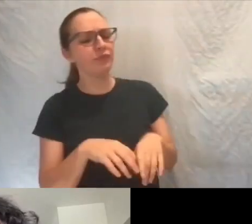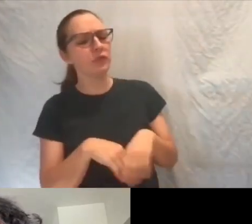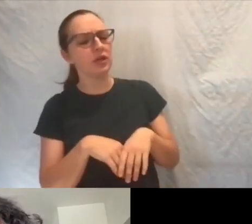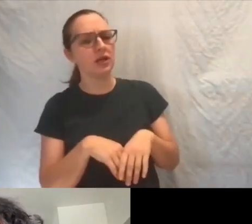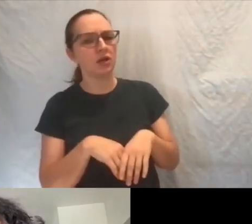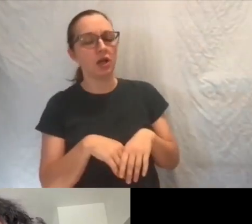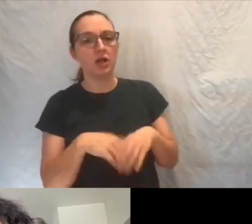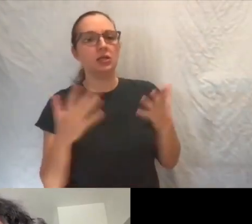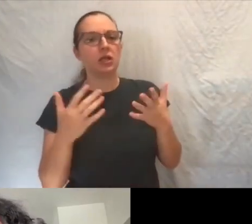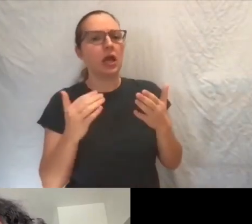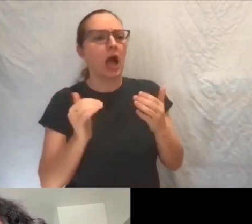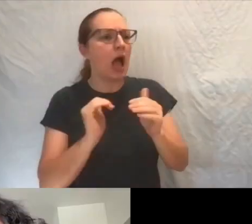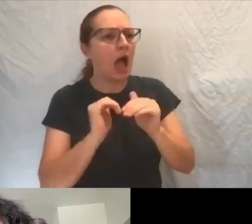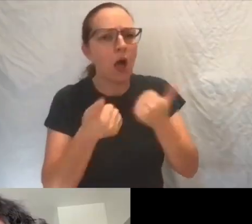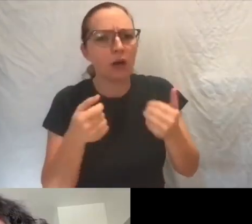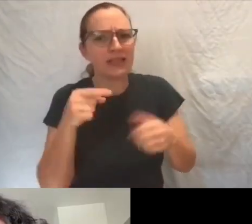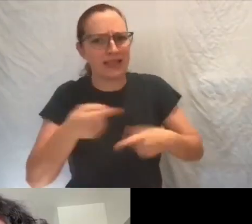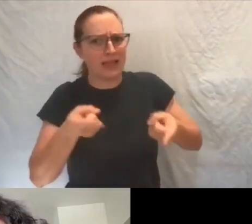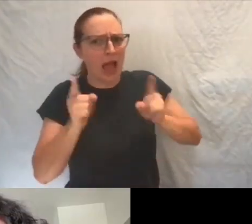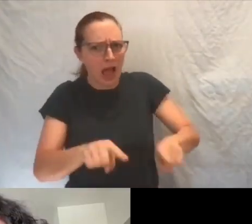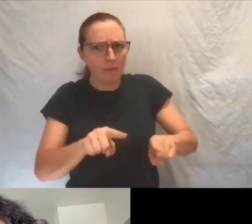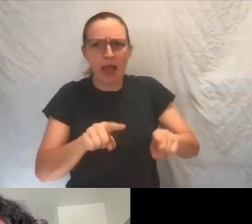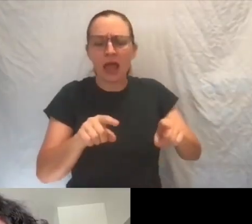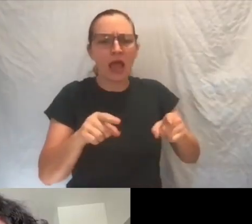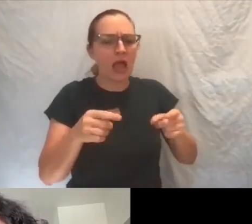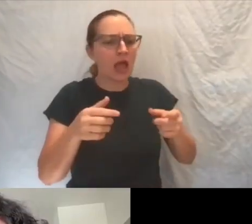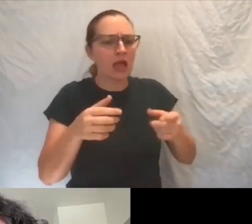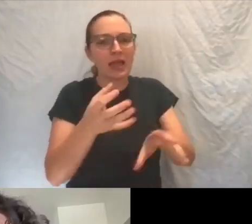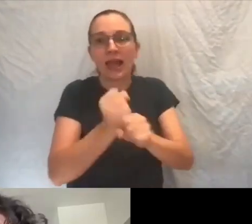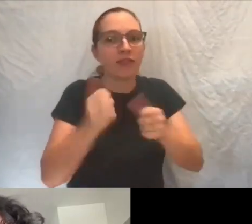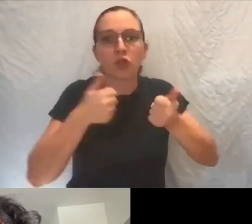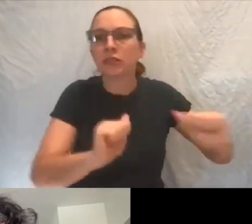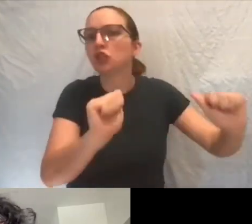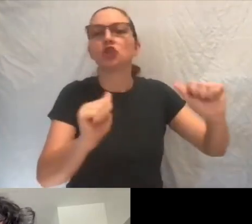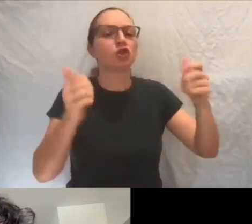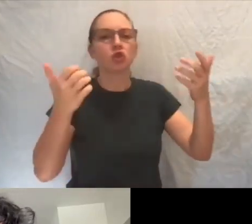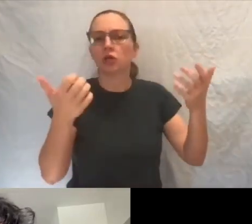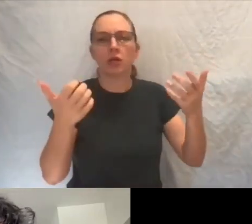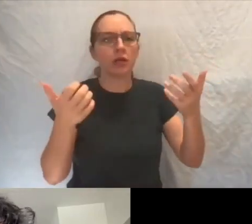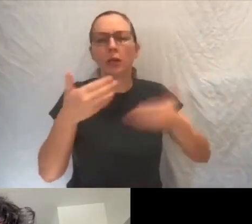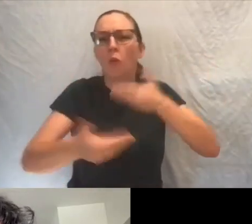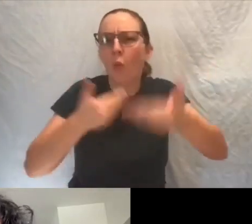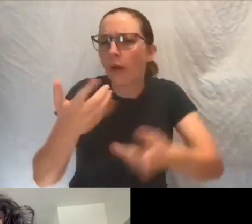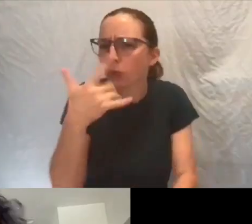right there, how did it come about? How did you get the audition? How did it all happen for you?